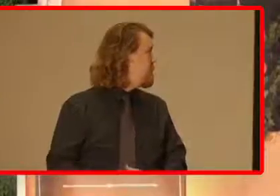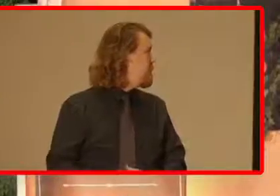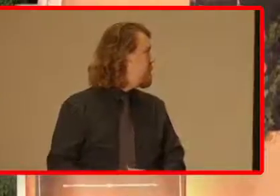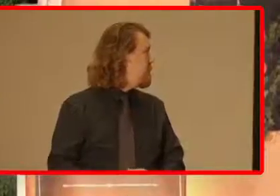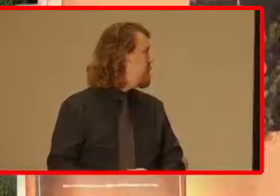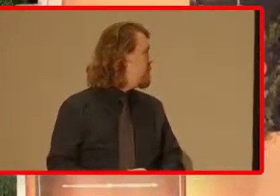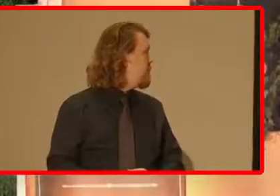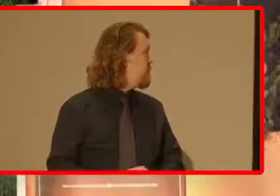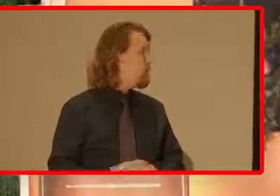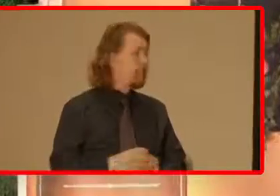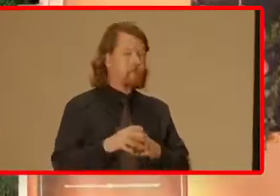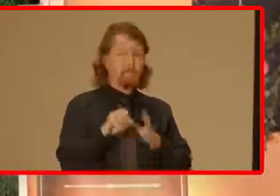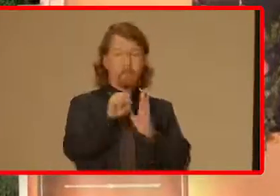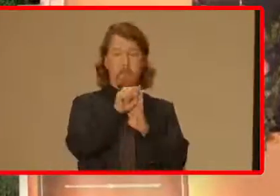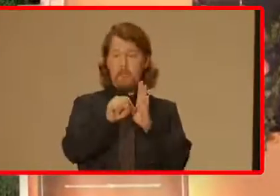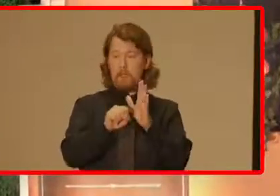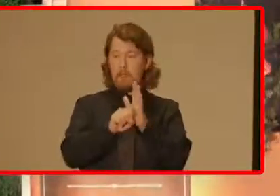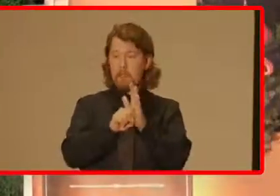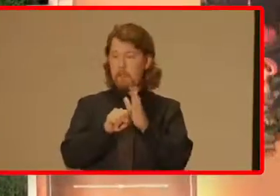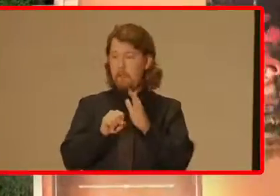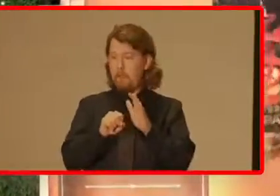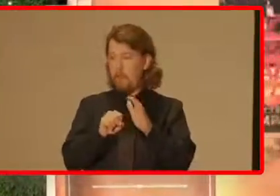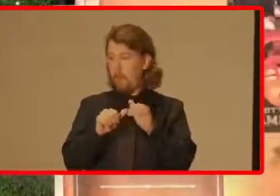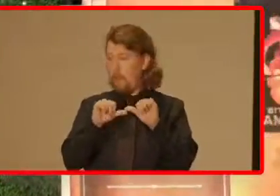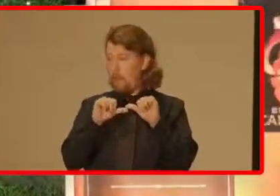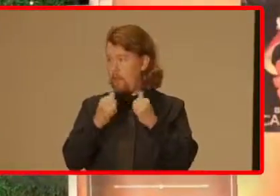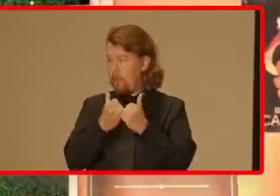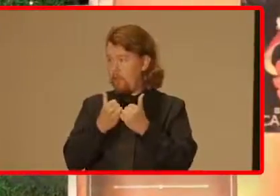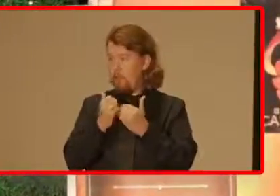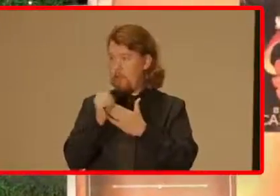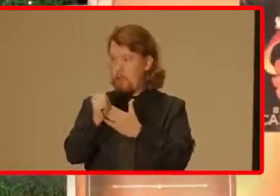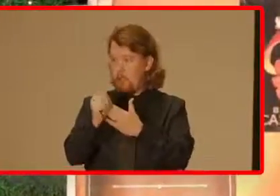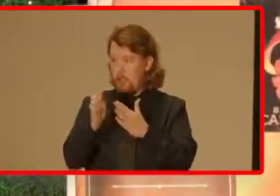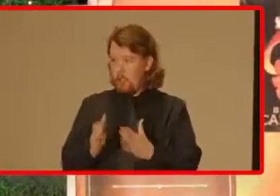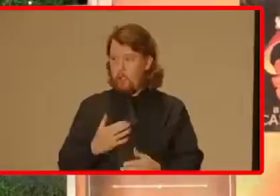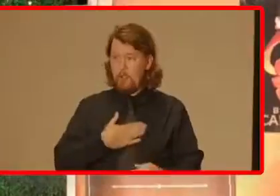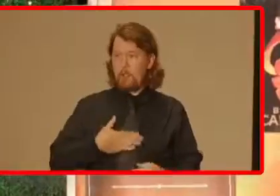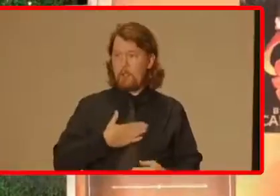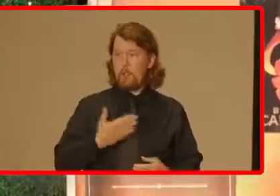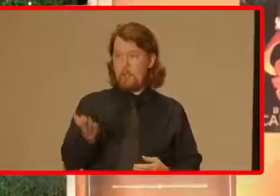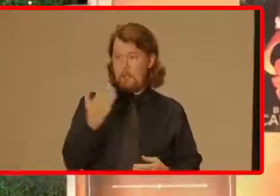State agency leadership, if you could please come to the stage.